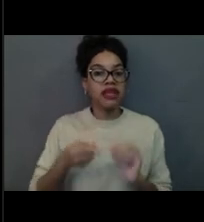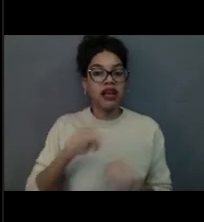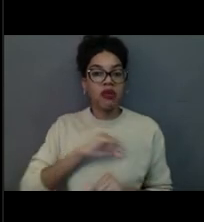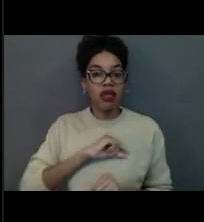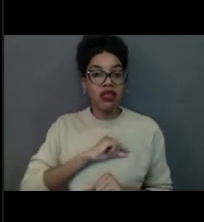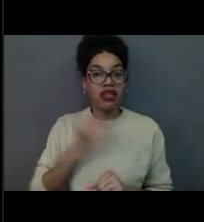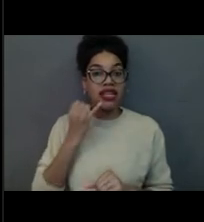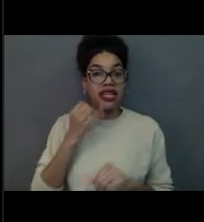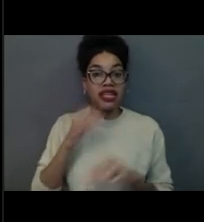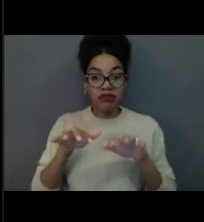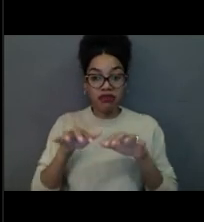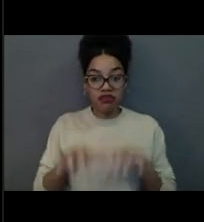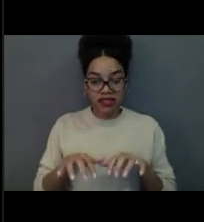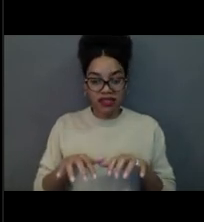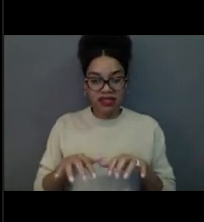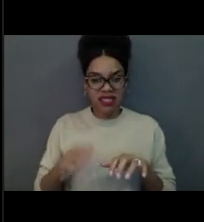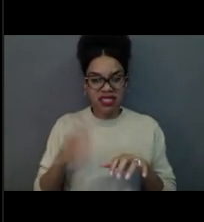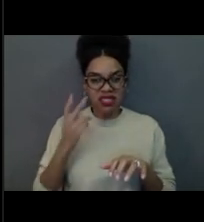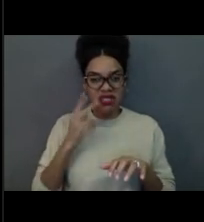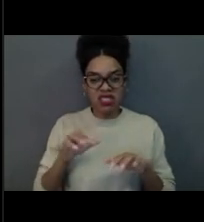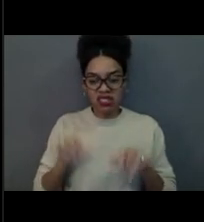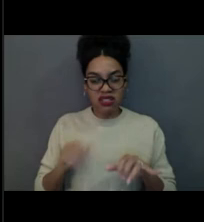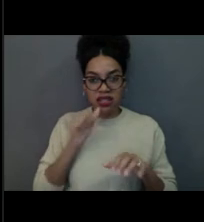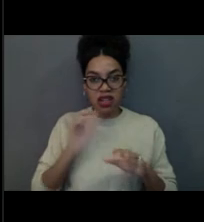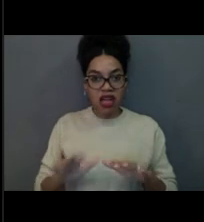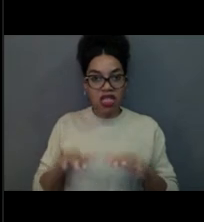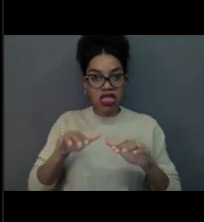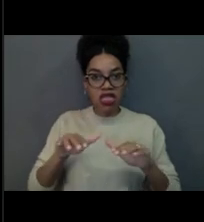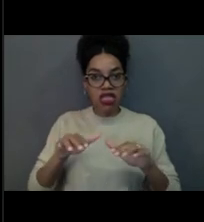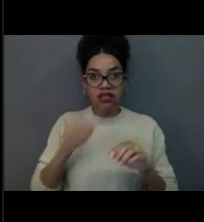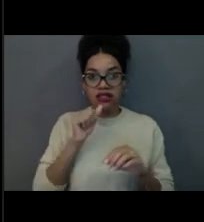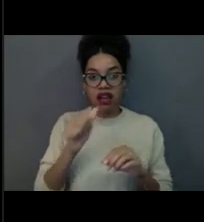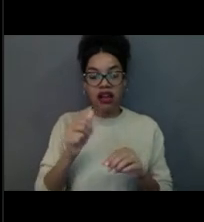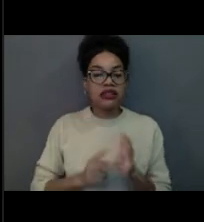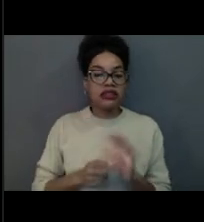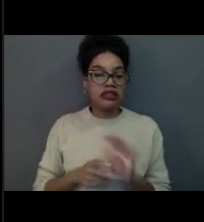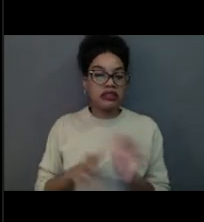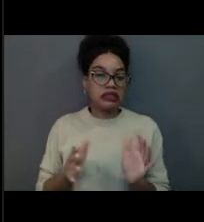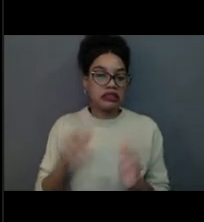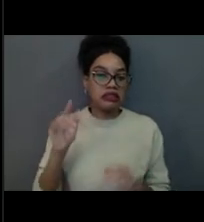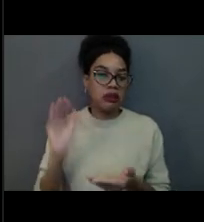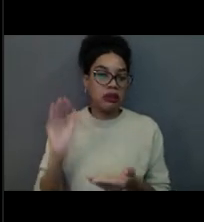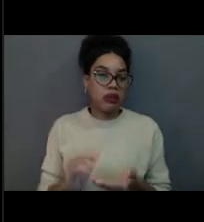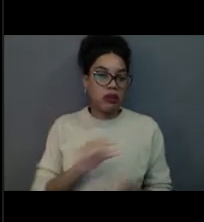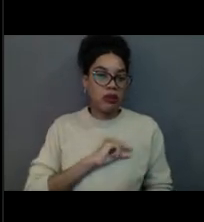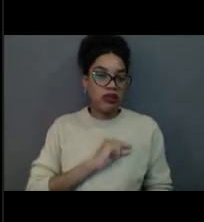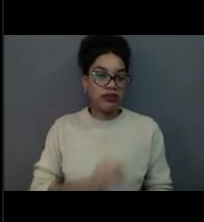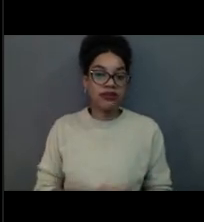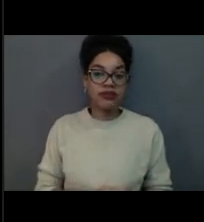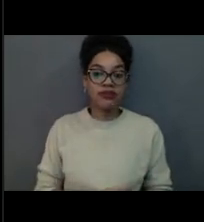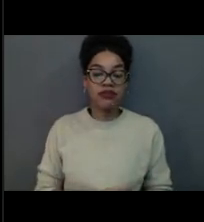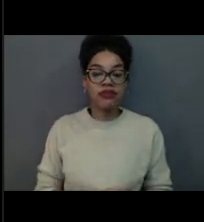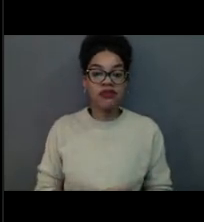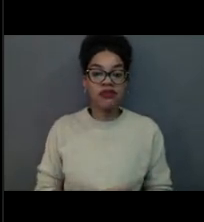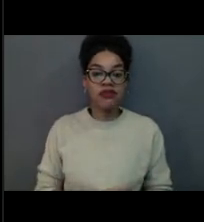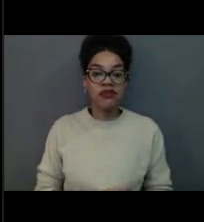my fingerprint stays there for a while, we know that that's maybe a lower quality piece of fish. We're also looking on the